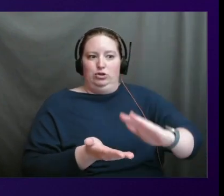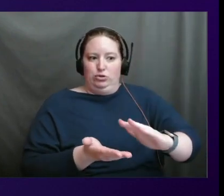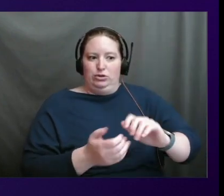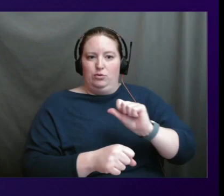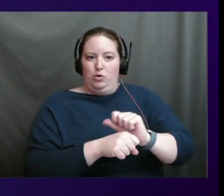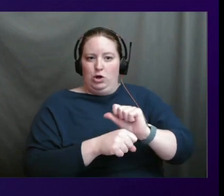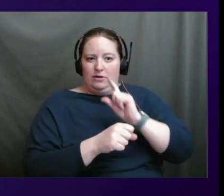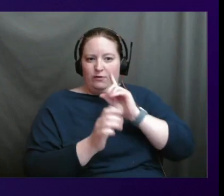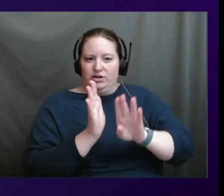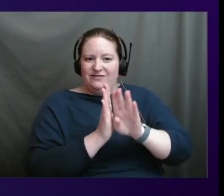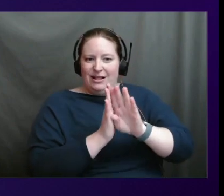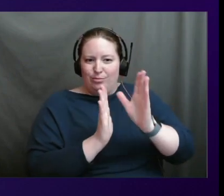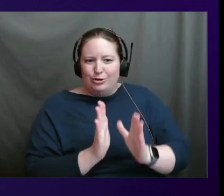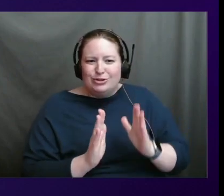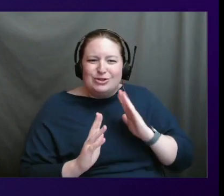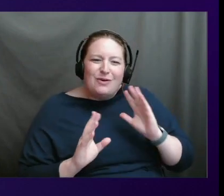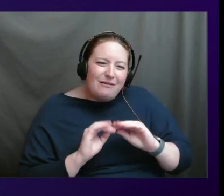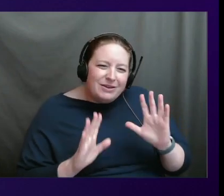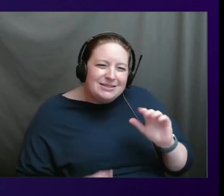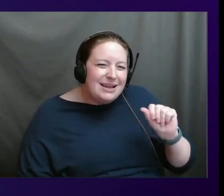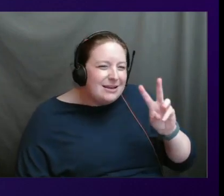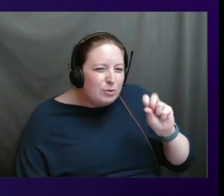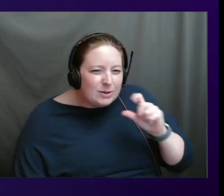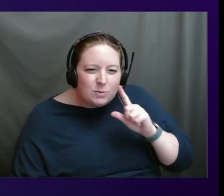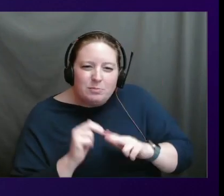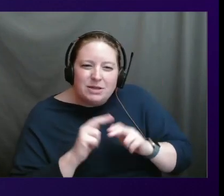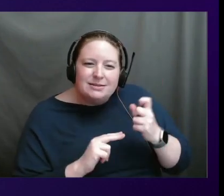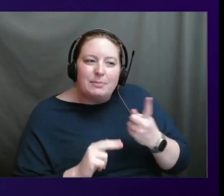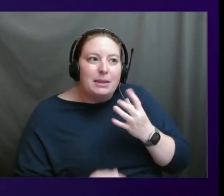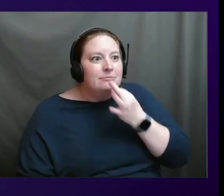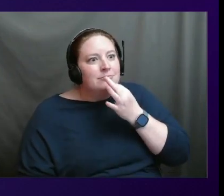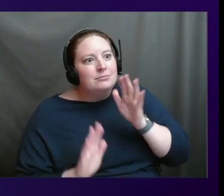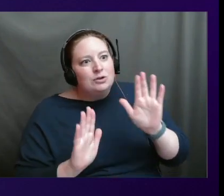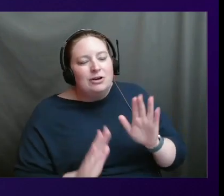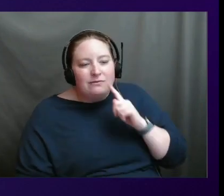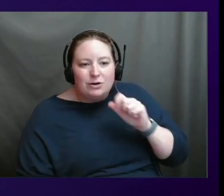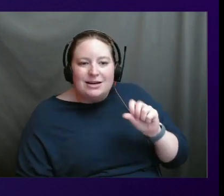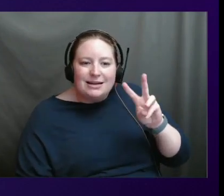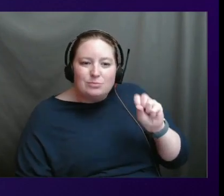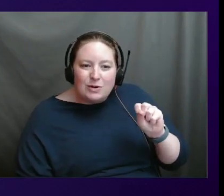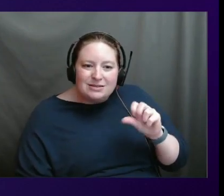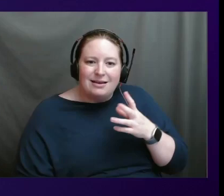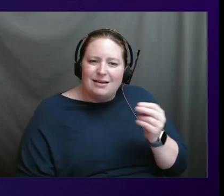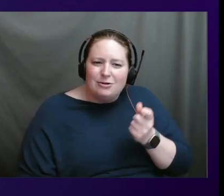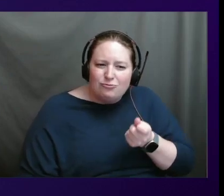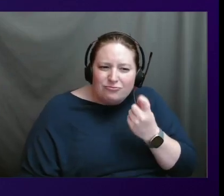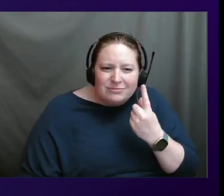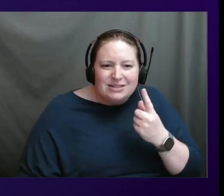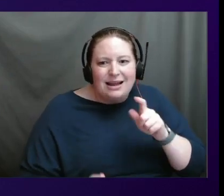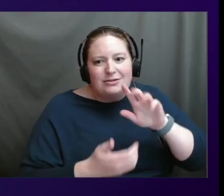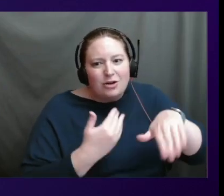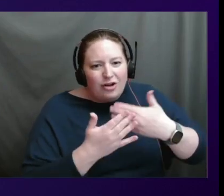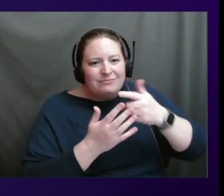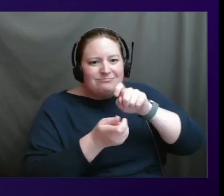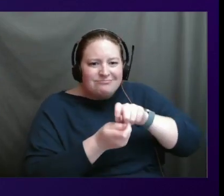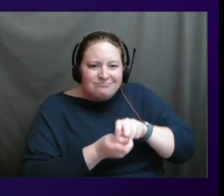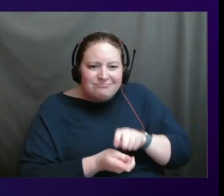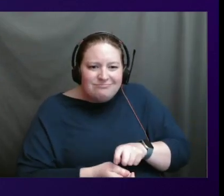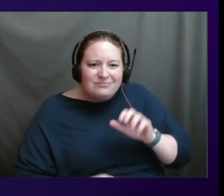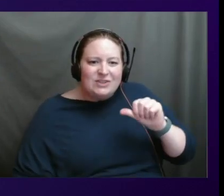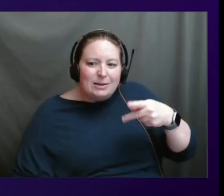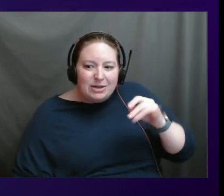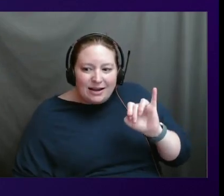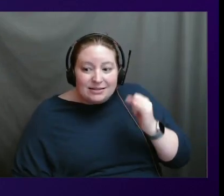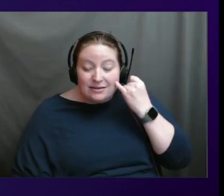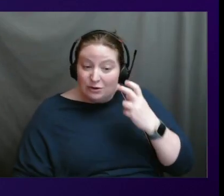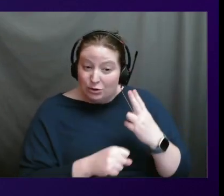AWS, we're going to build something that's great for AWS, and it really understands the nuances and eccentricities of all of these APIs. So if you're using them at all, it's a